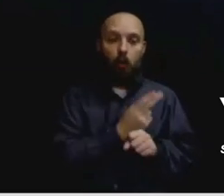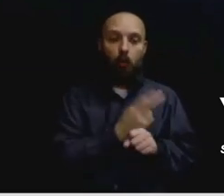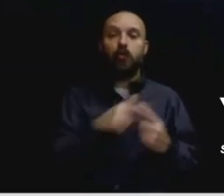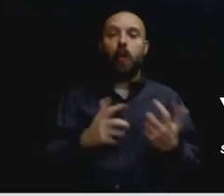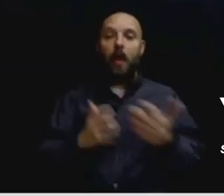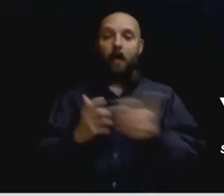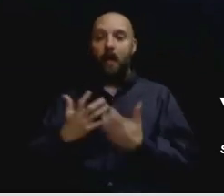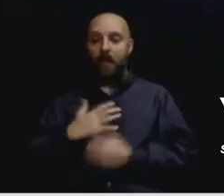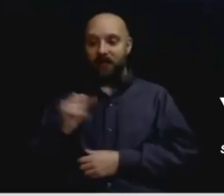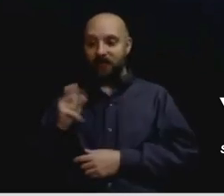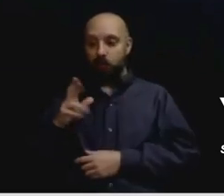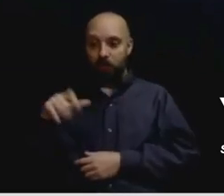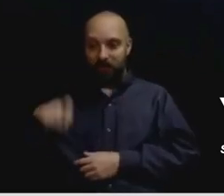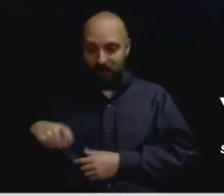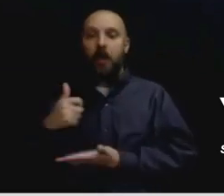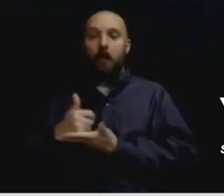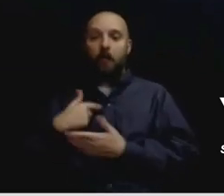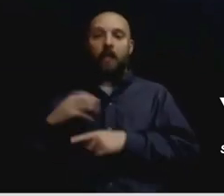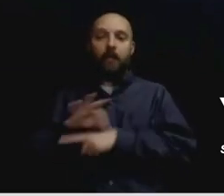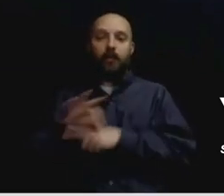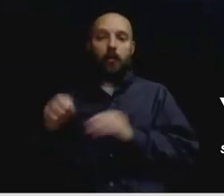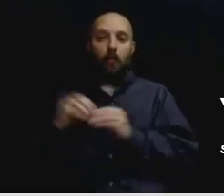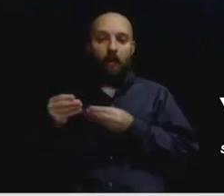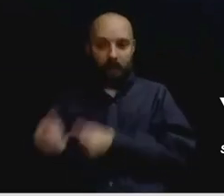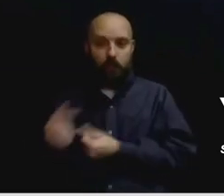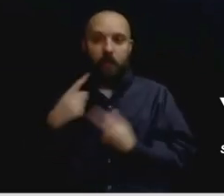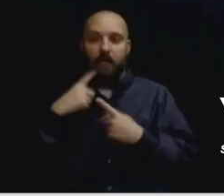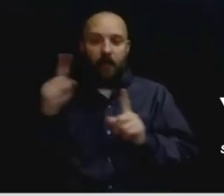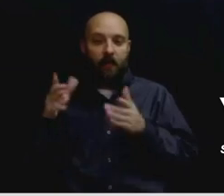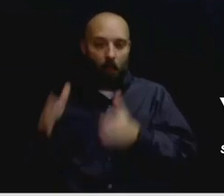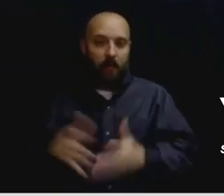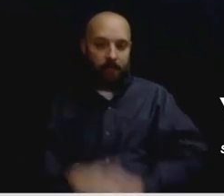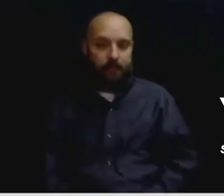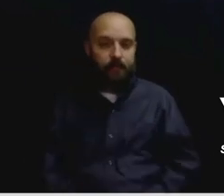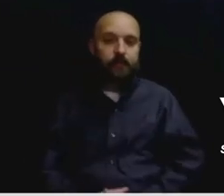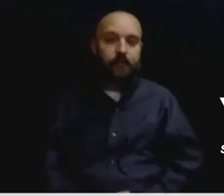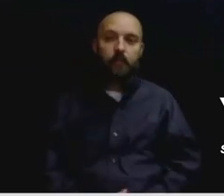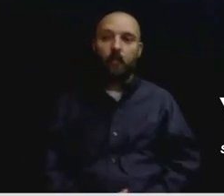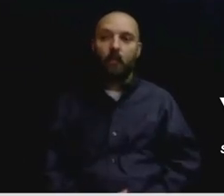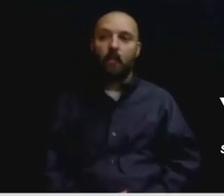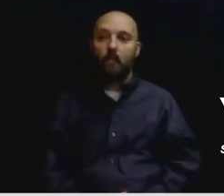be able to function in a more efficient and effective way.